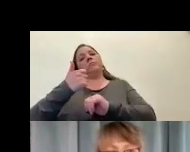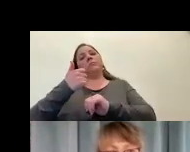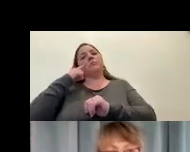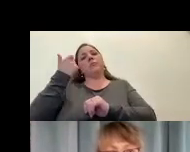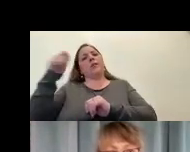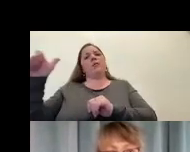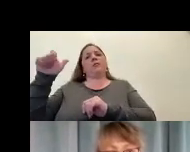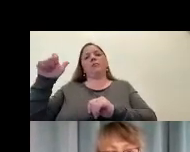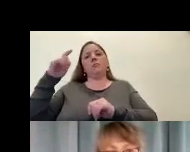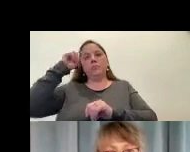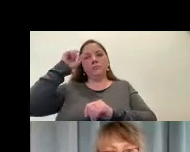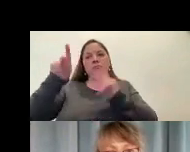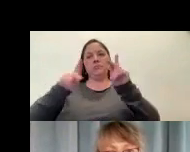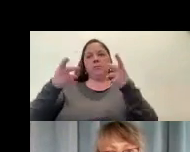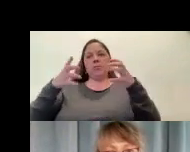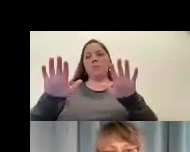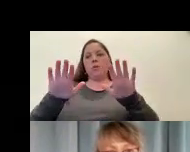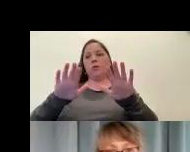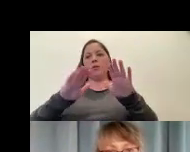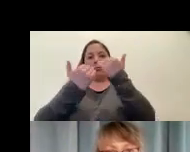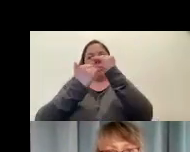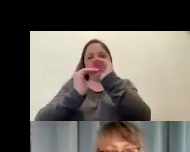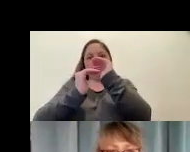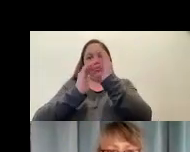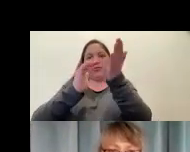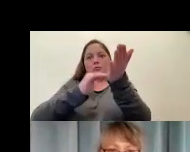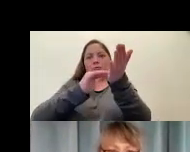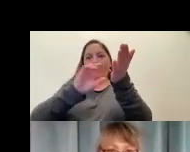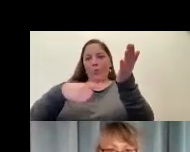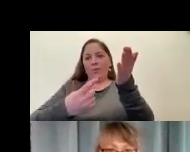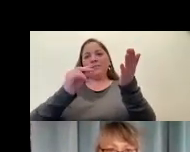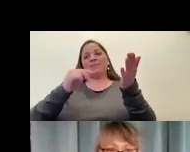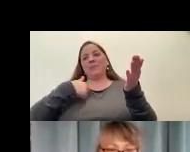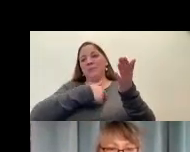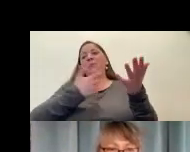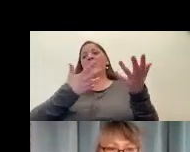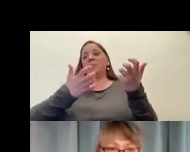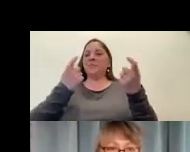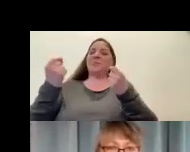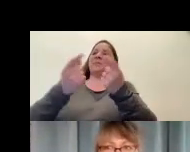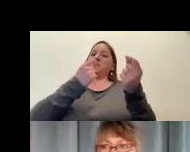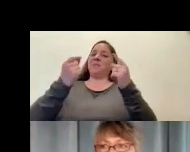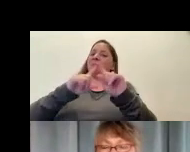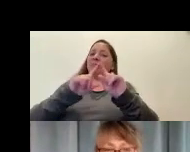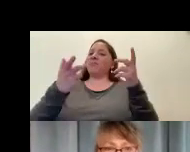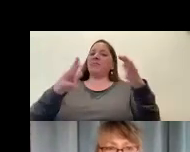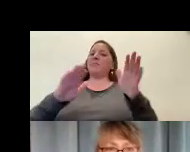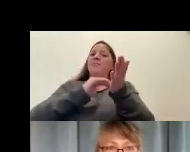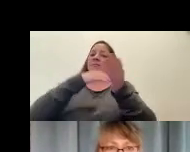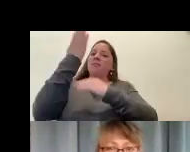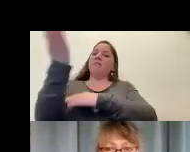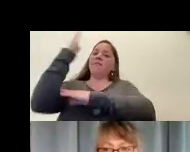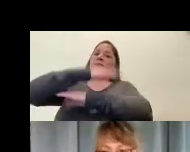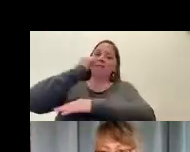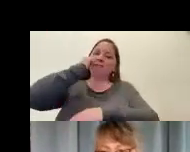purpose because nobody wants to be going to just the doctor. We have more things to do and we don't want to be at the doctor's office all the